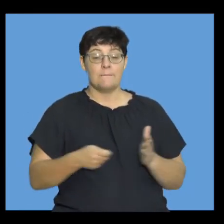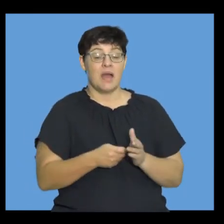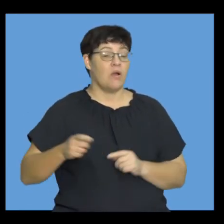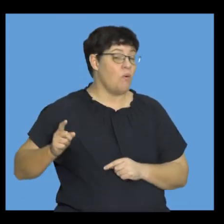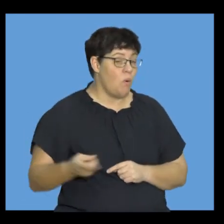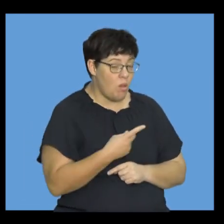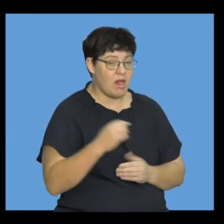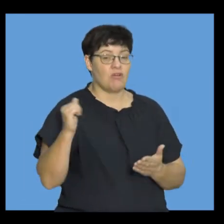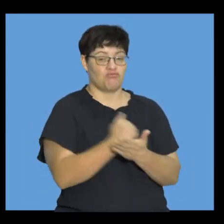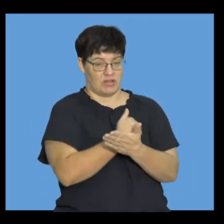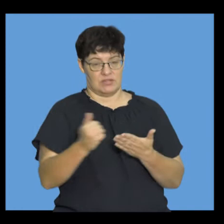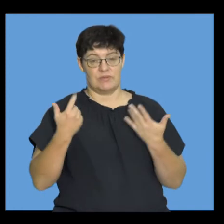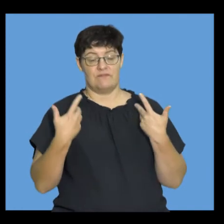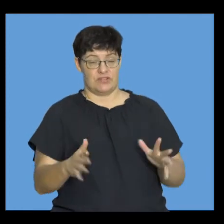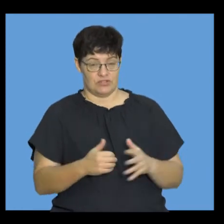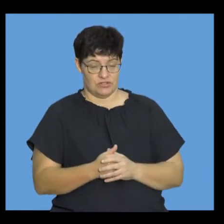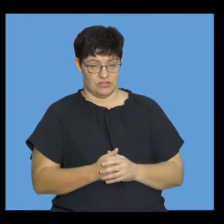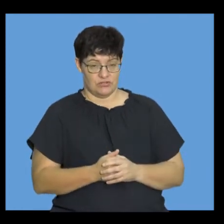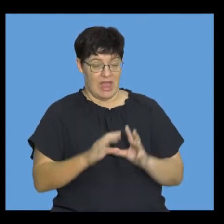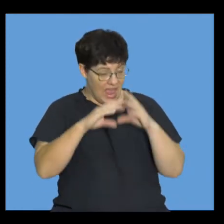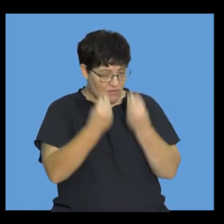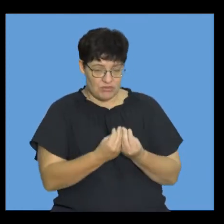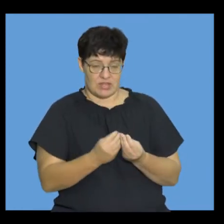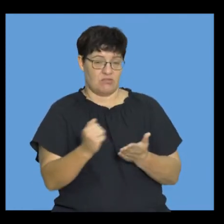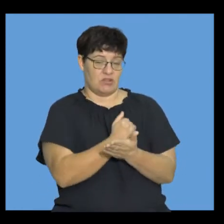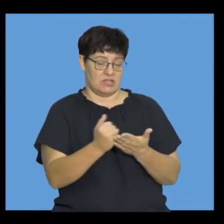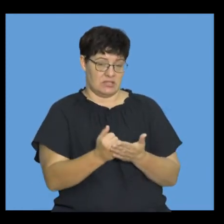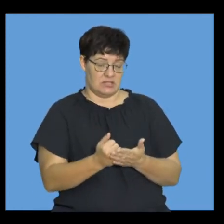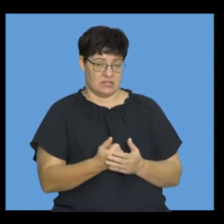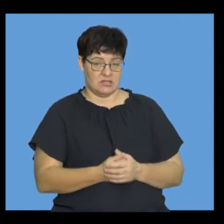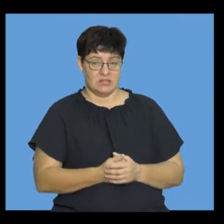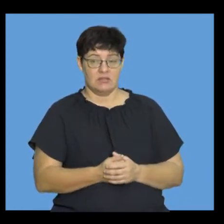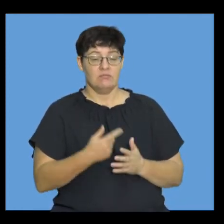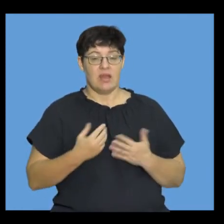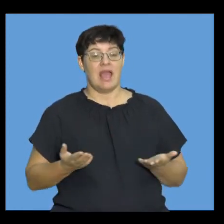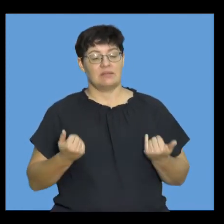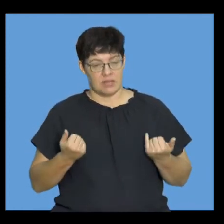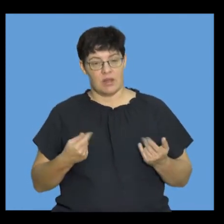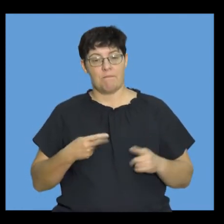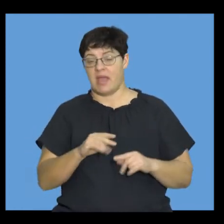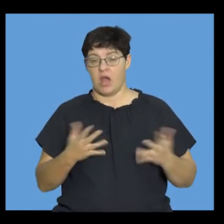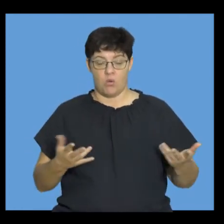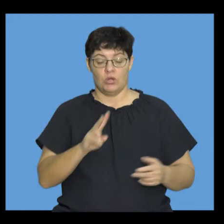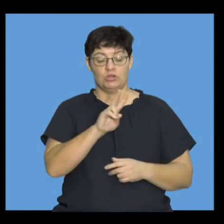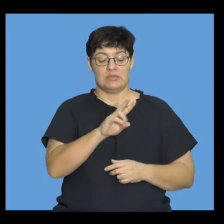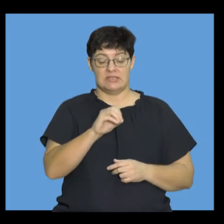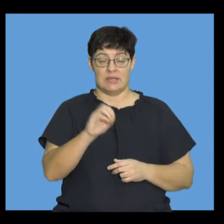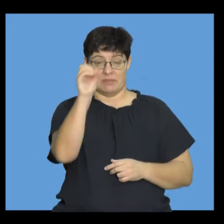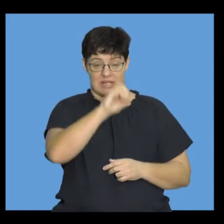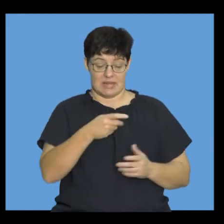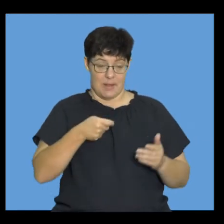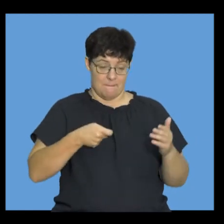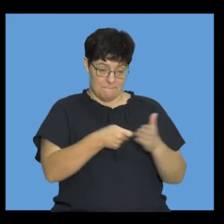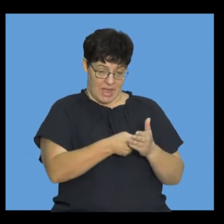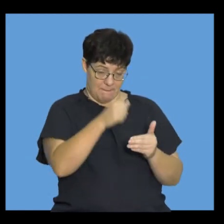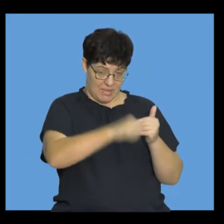credit. So, everything credit, full amount. Creditors are expected to be paid as follows: 20% in the month of purchase, balanced